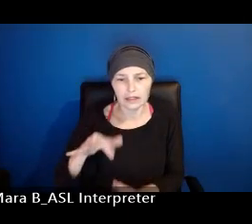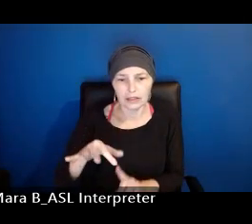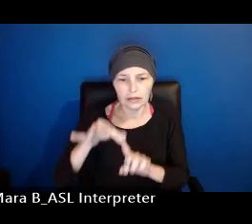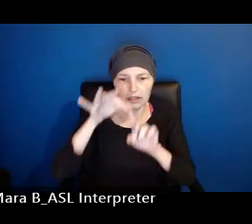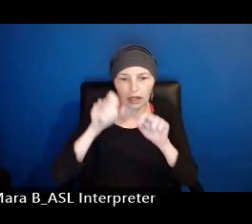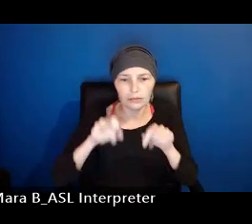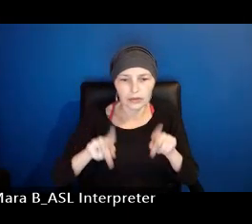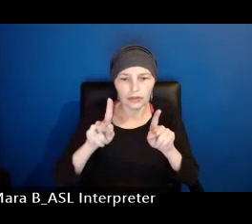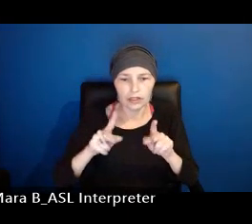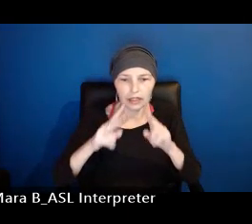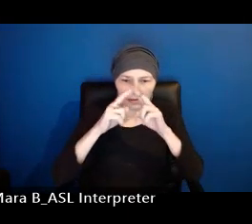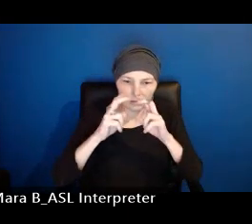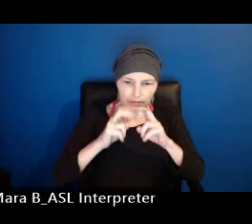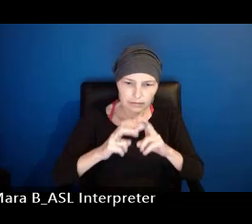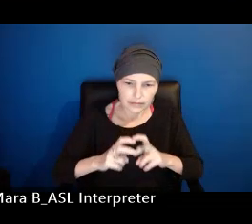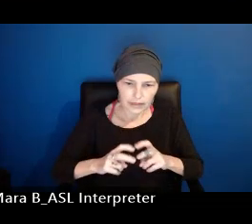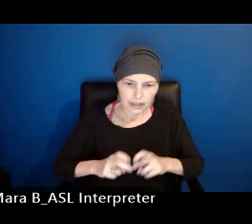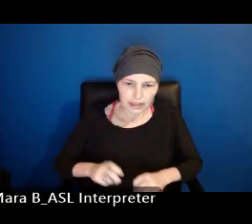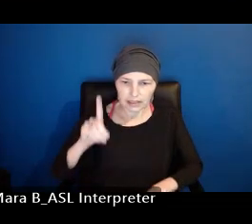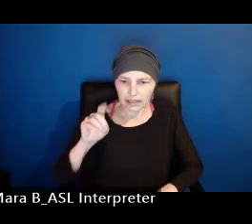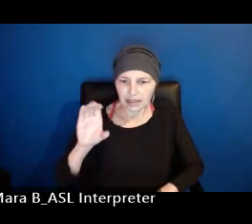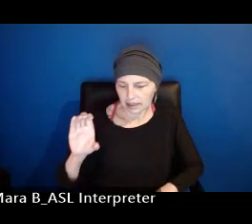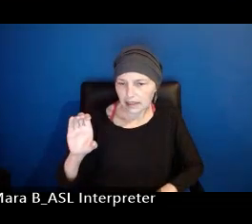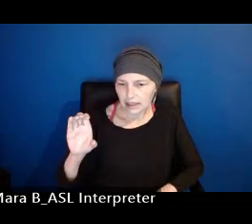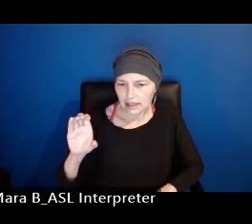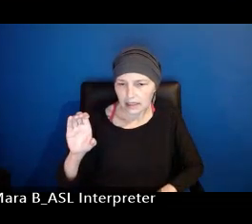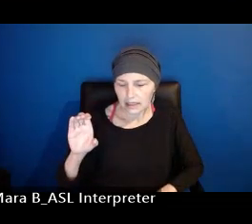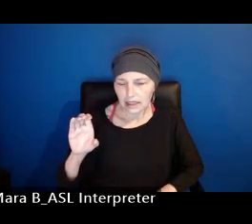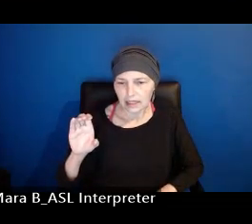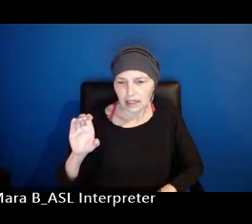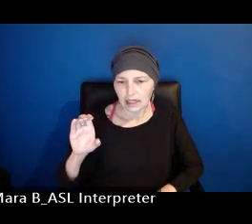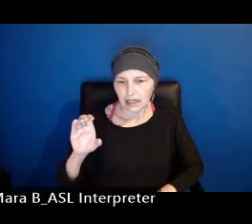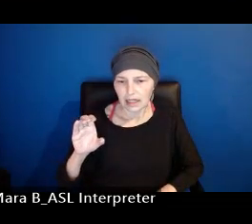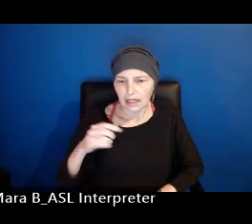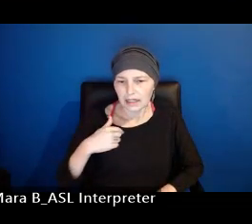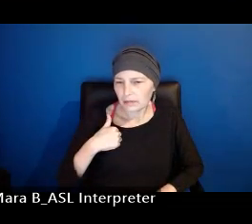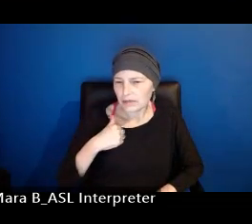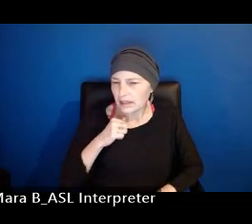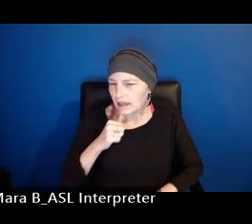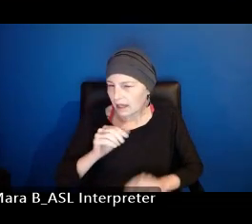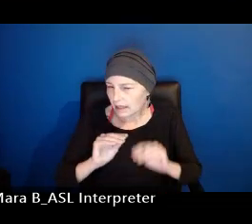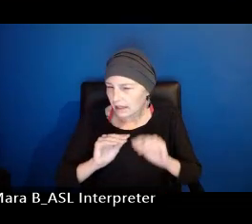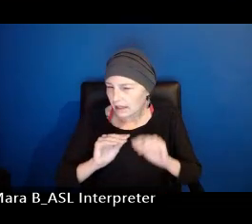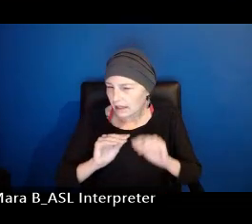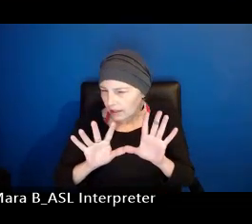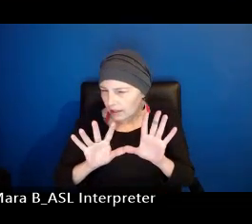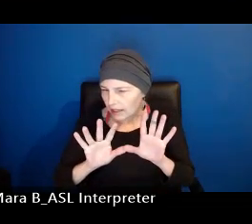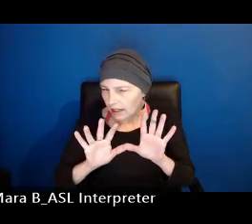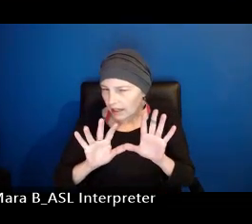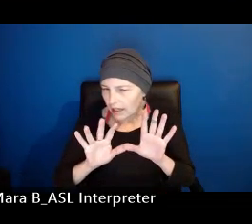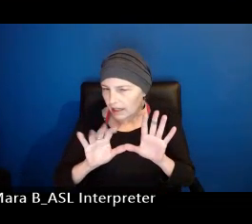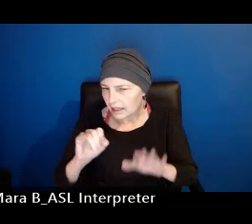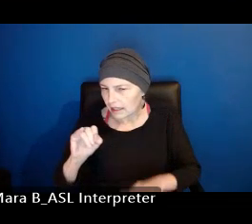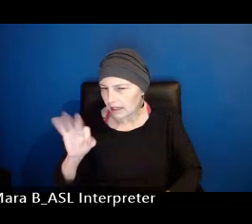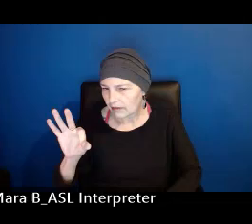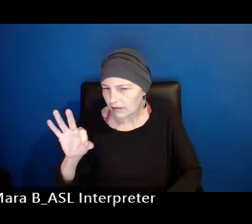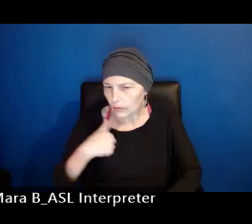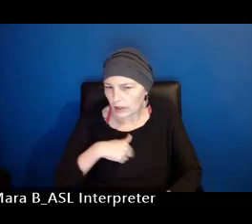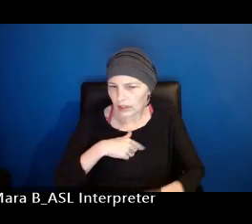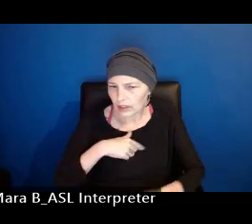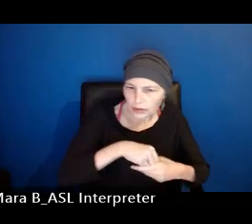explore decarbonization. And I am unclear as to whether we are or are not included in